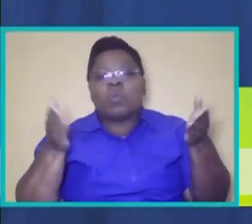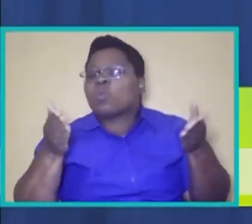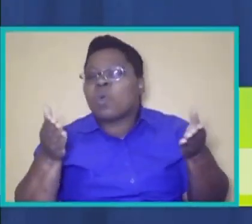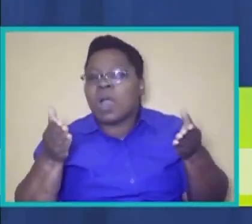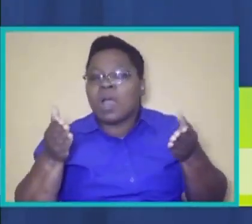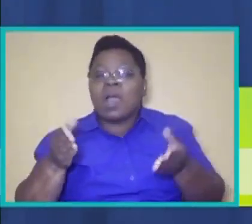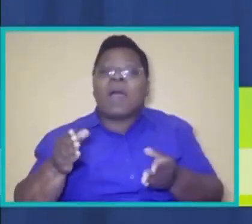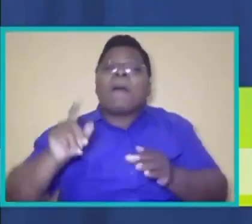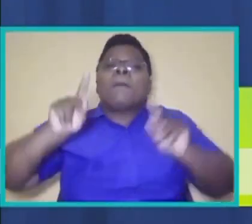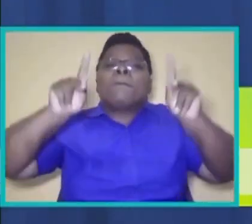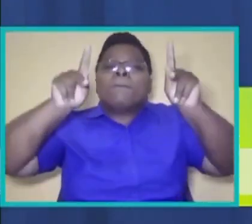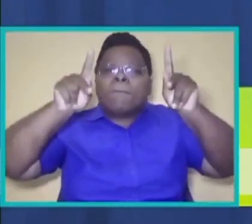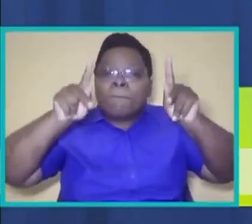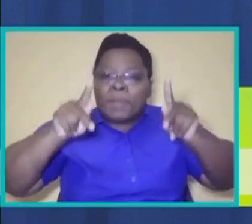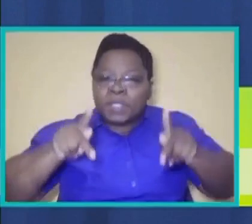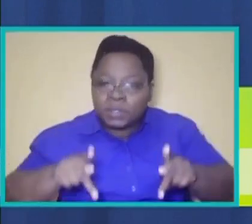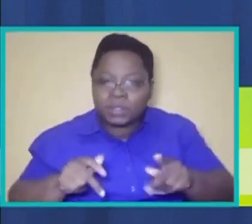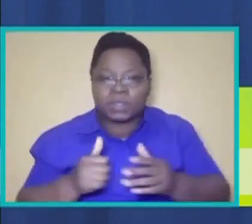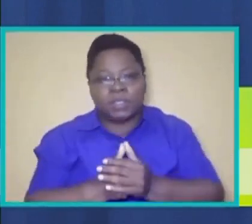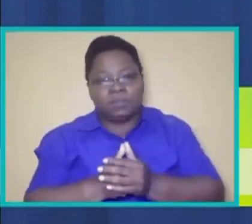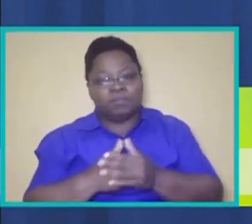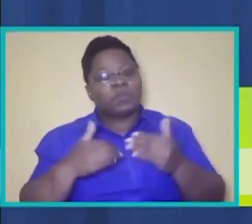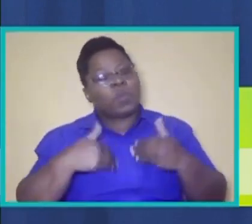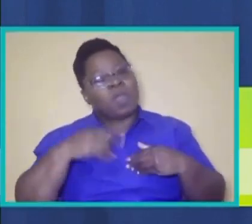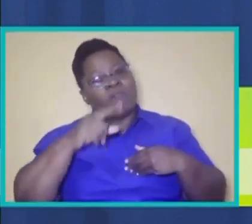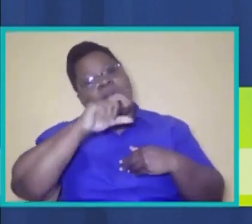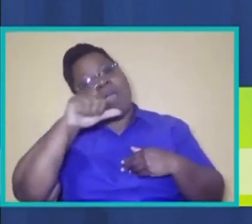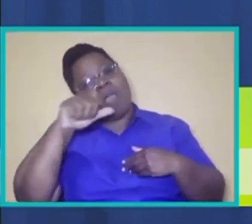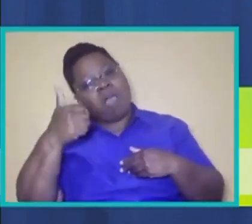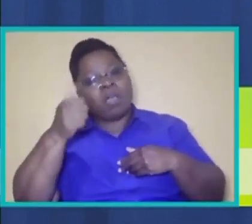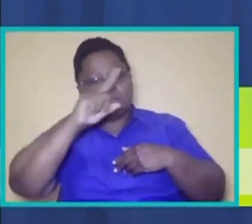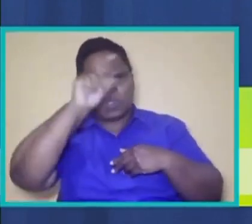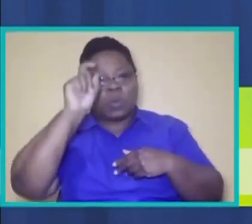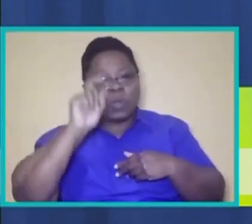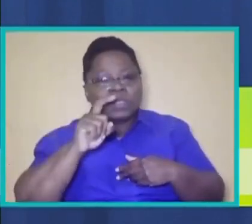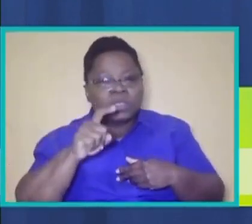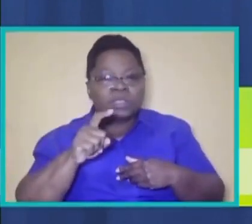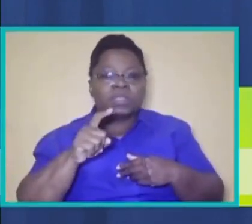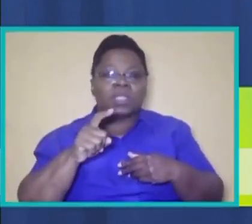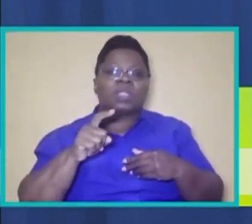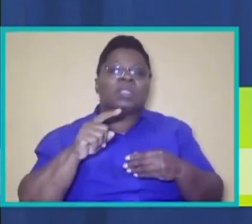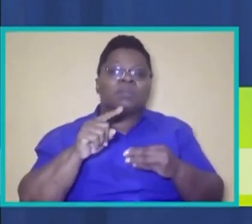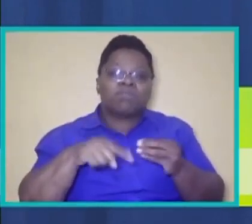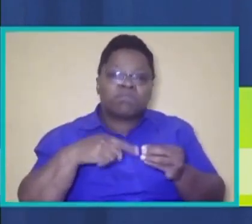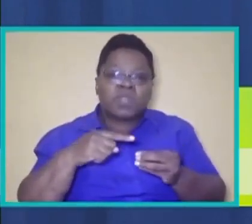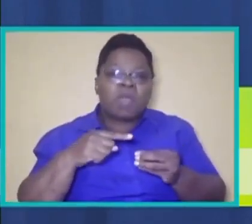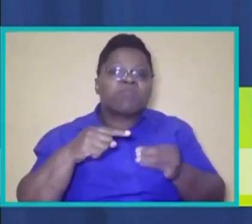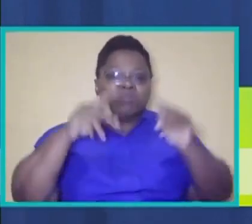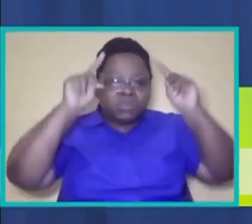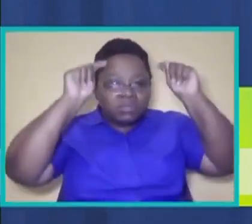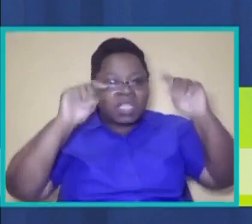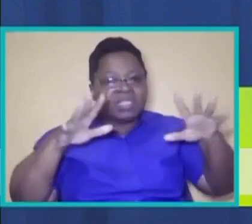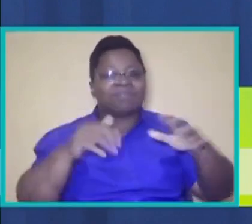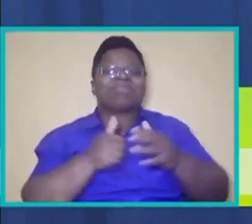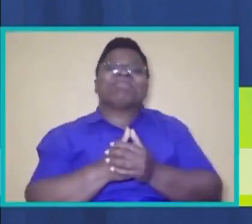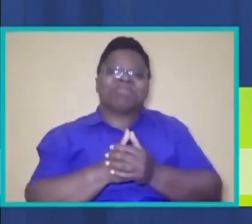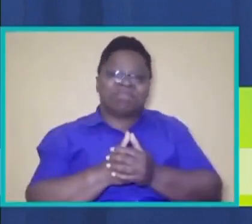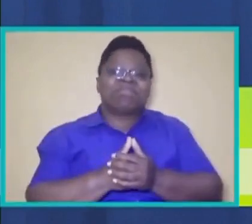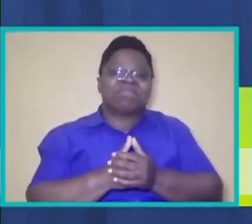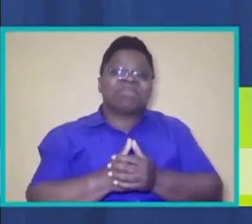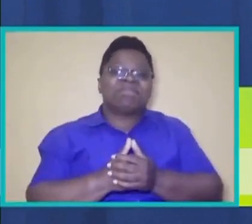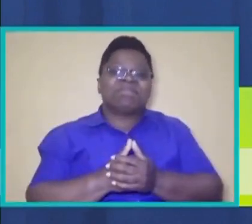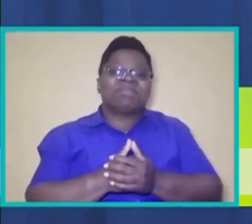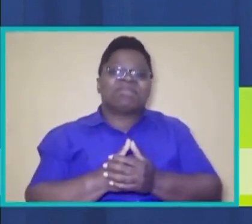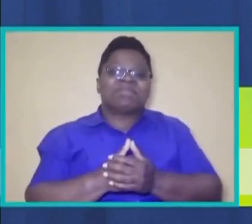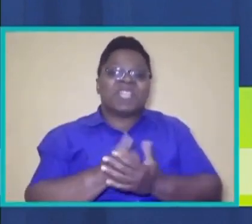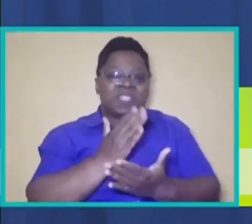assessment, why we're not necessarily seeing it introduced, but we deal with all of that when we return. Stay with us. We are discussing